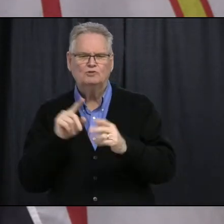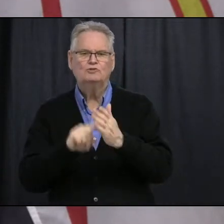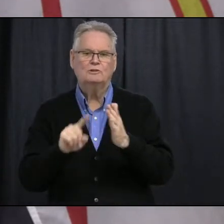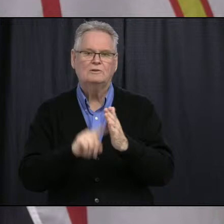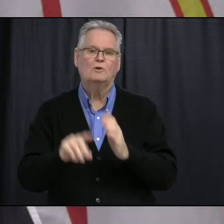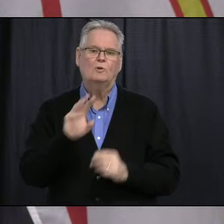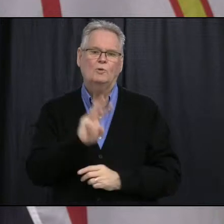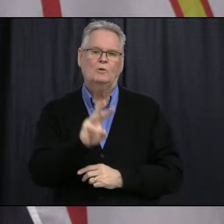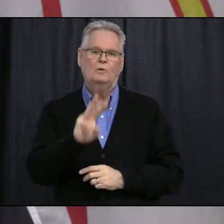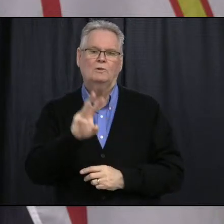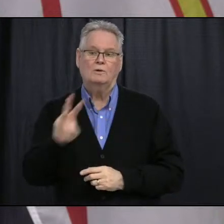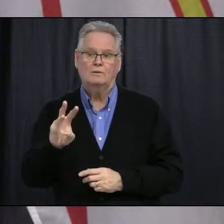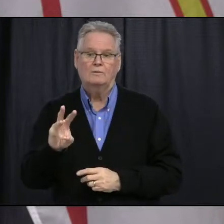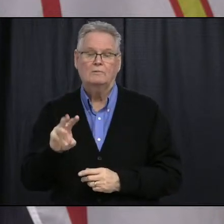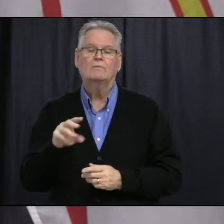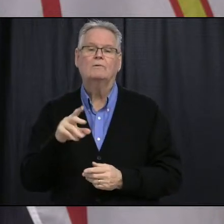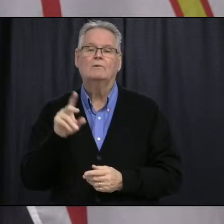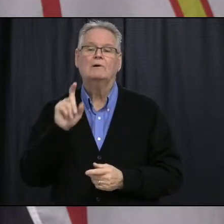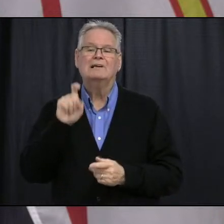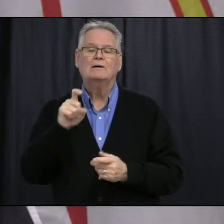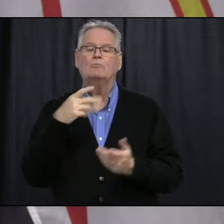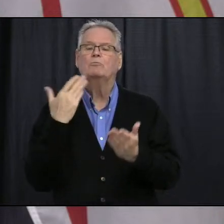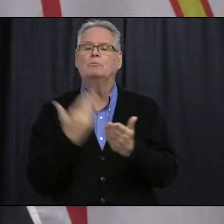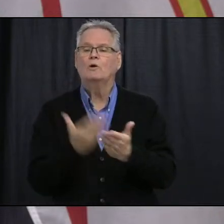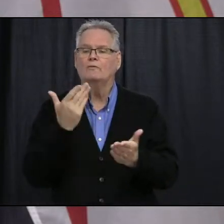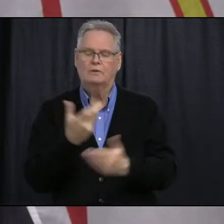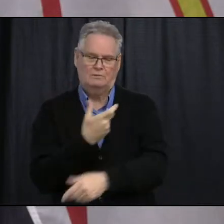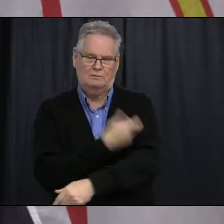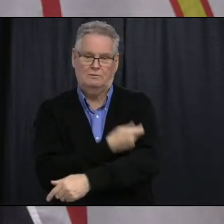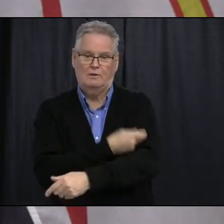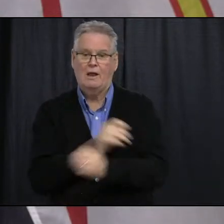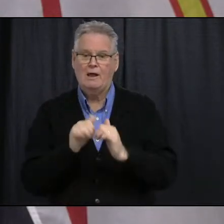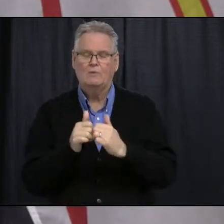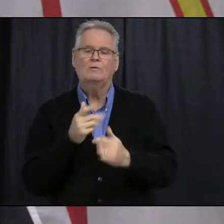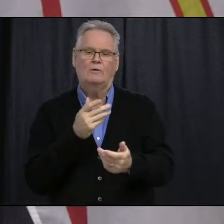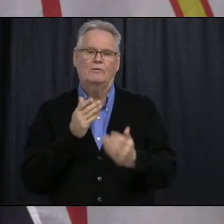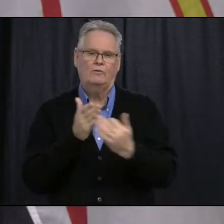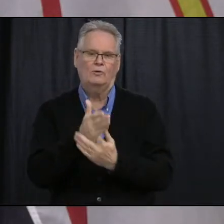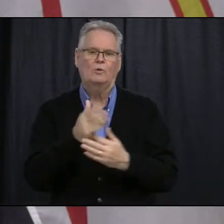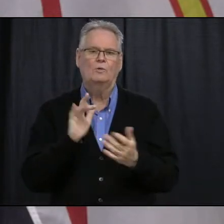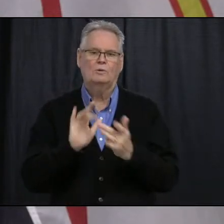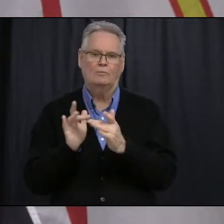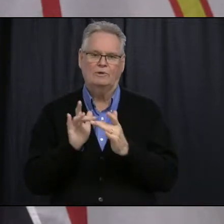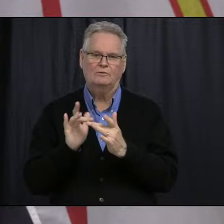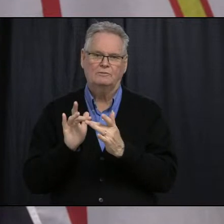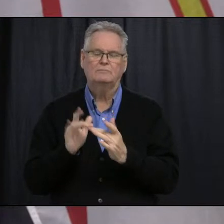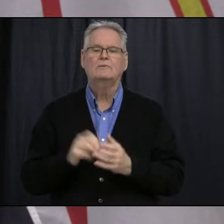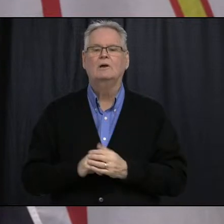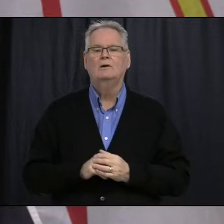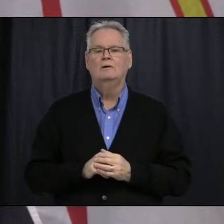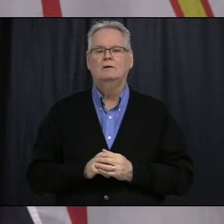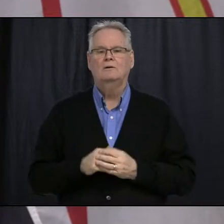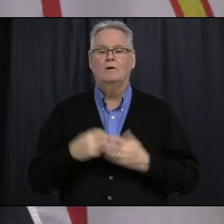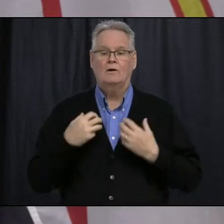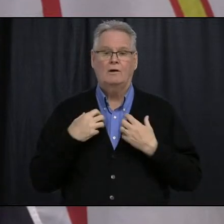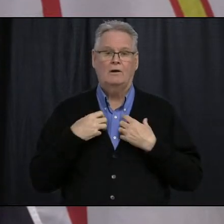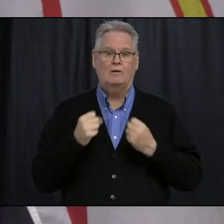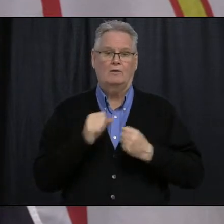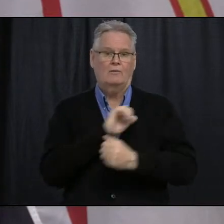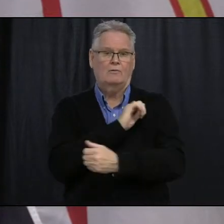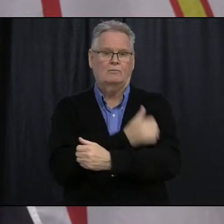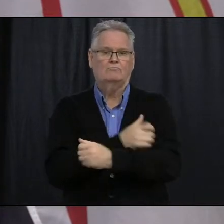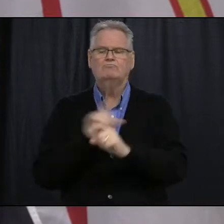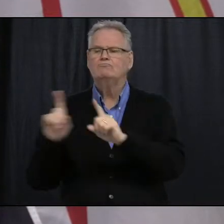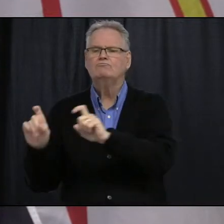Regional health authorities are preparing for increased testing demands with more travellers entering the province, and all these elements take time to build, but they